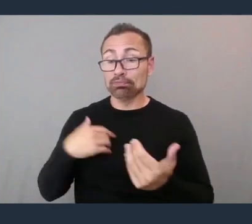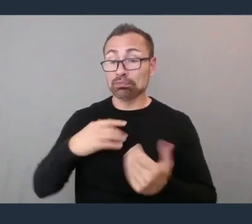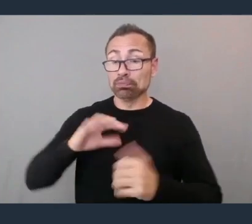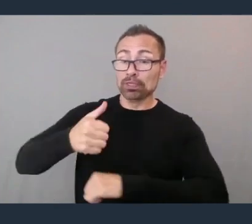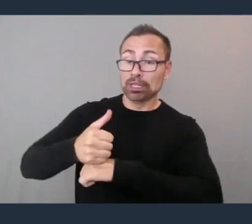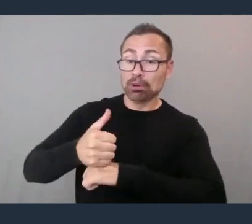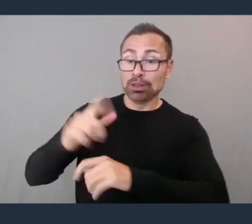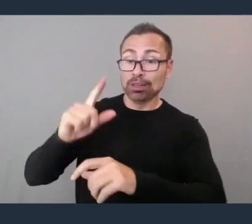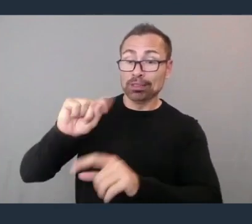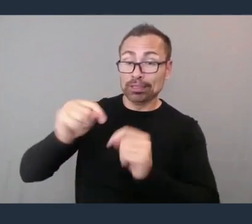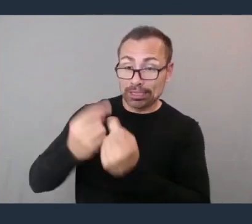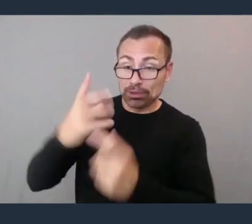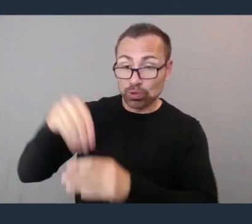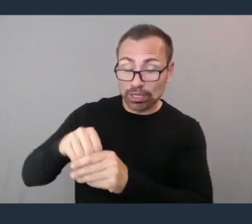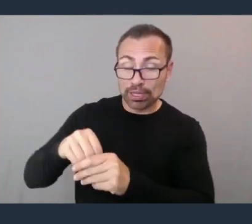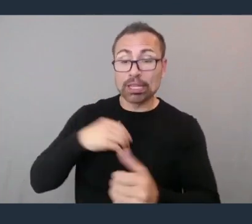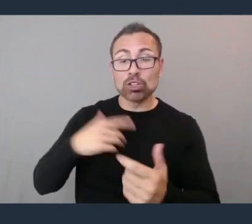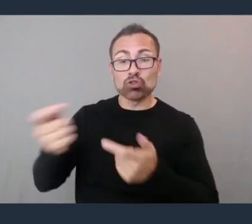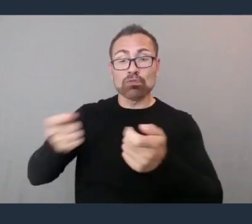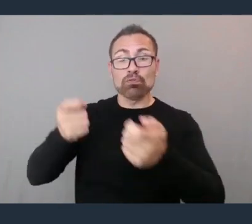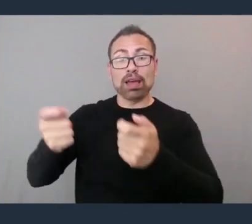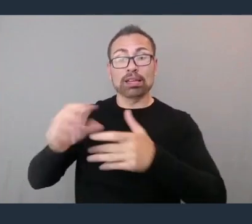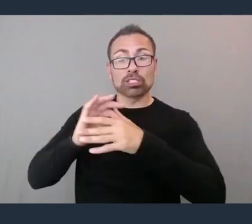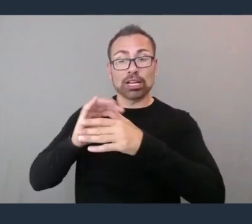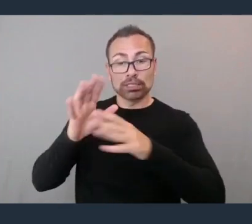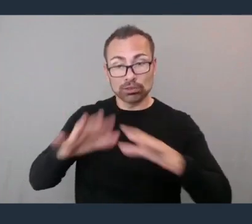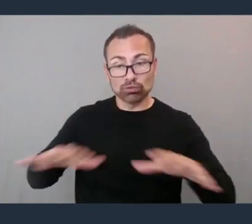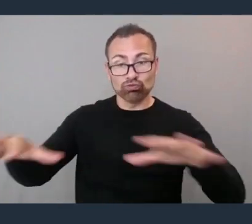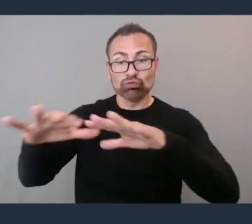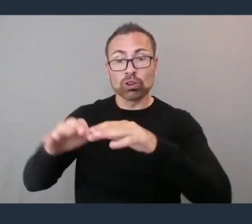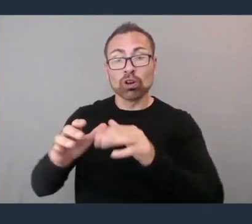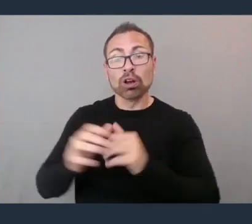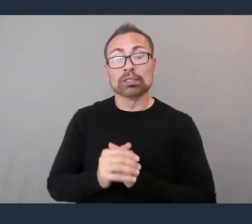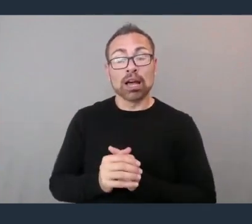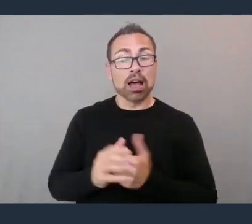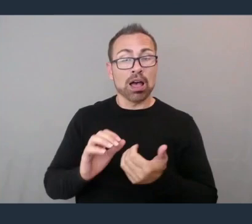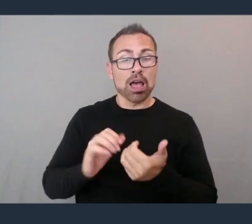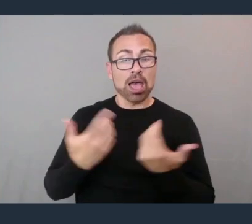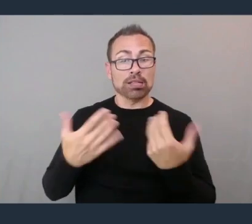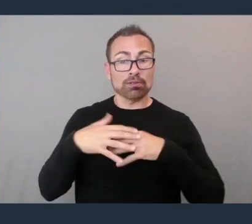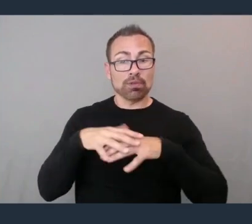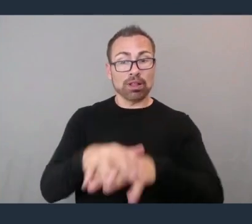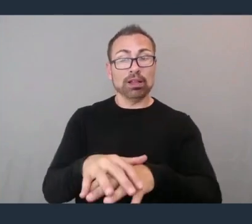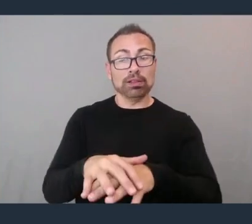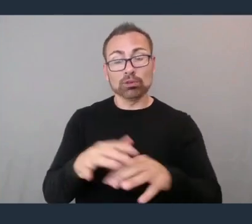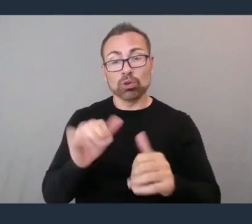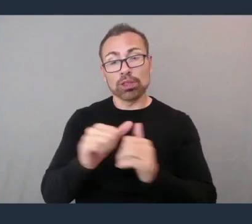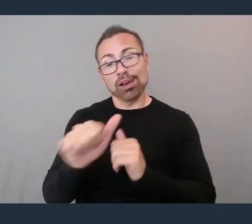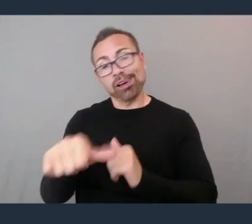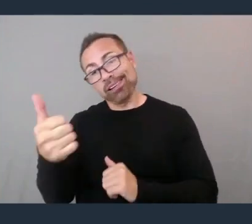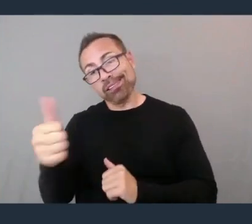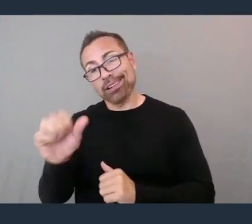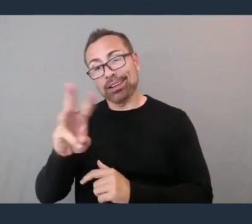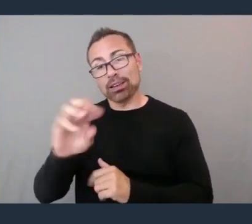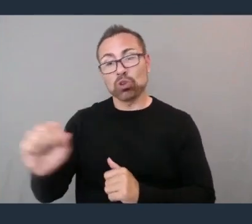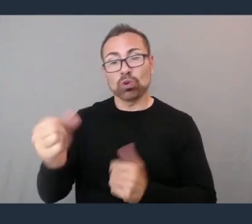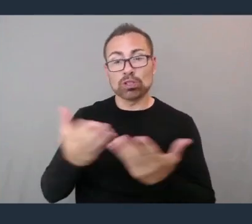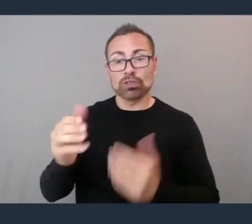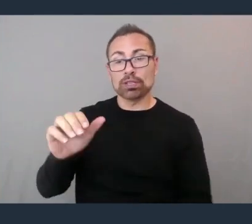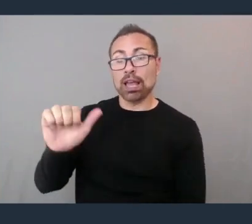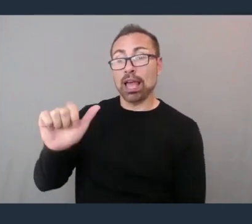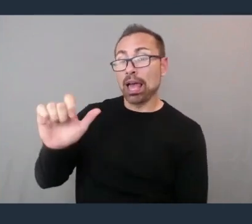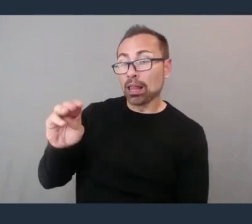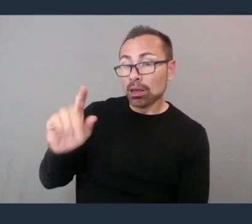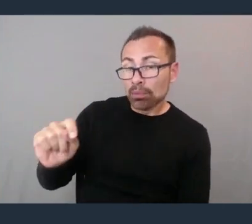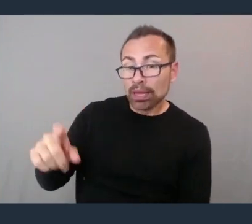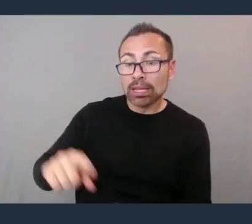content across our media supply chain, simplify integration with other AWS services like Elemental Media Convert, and also